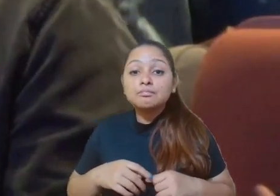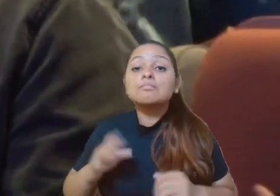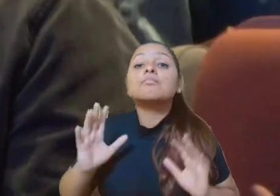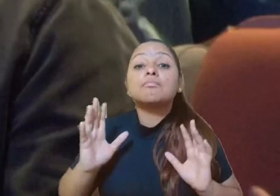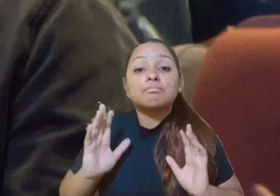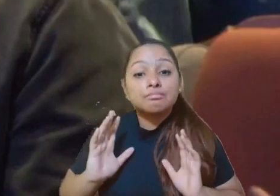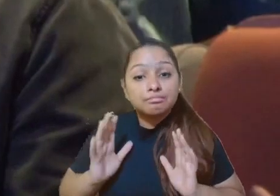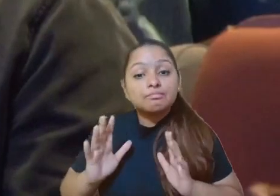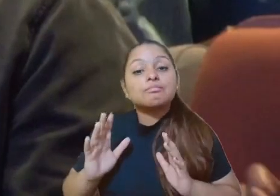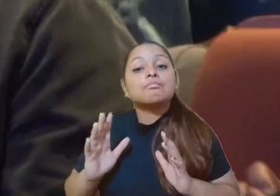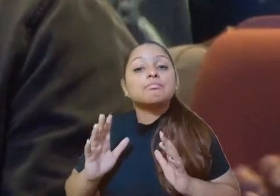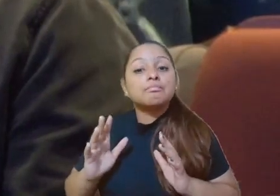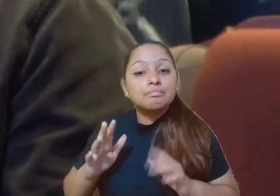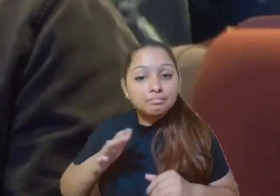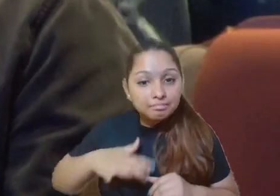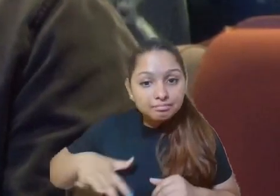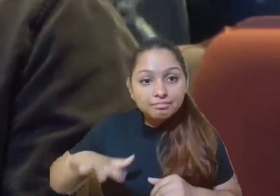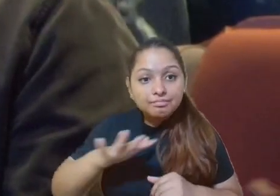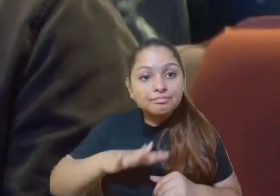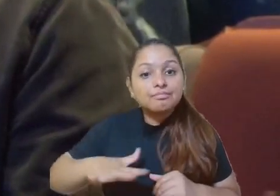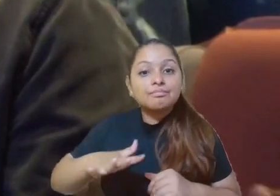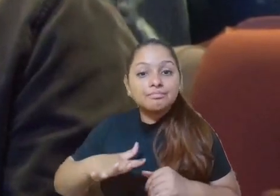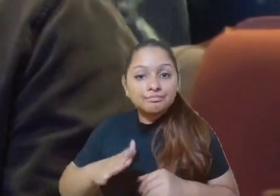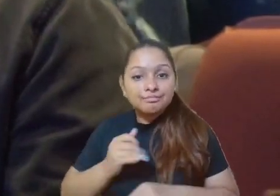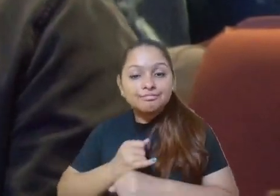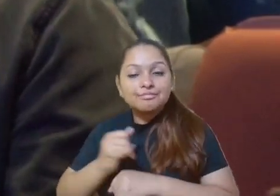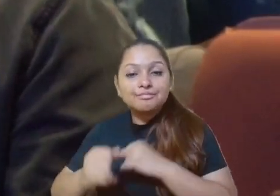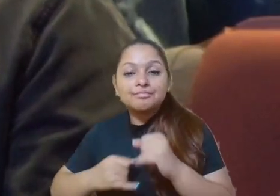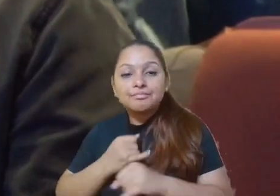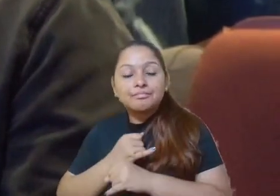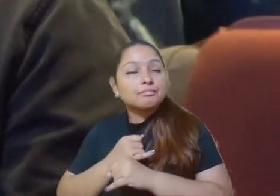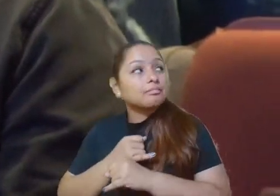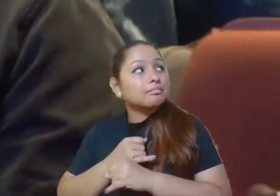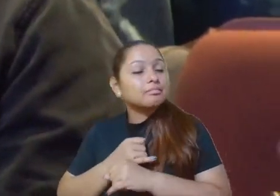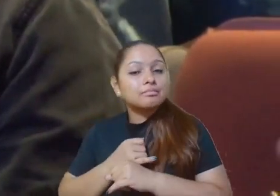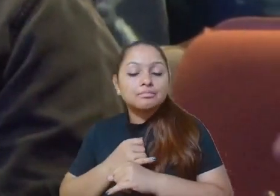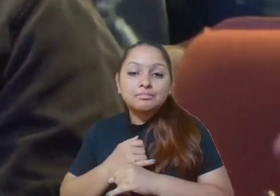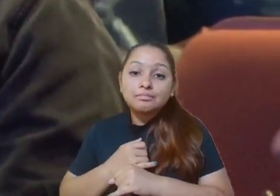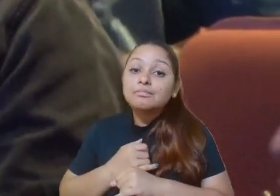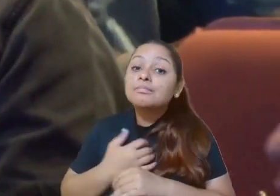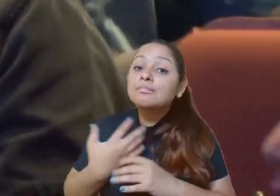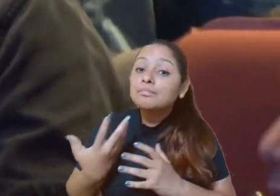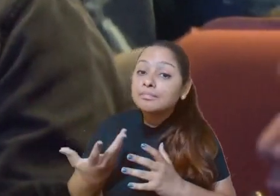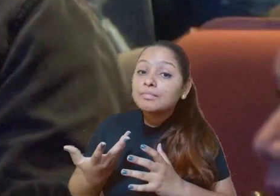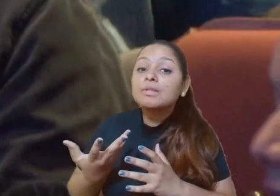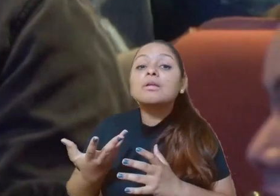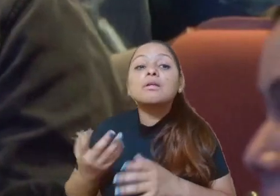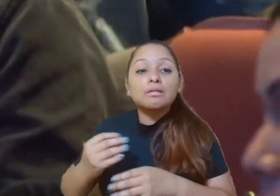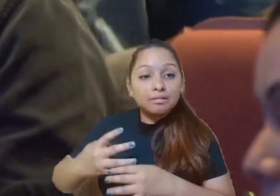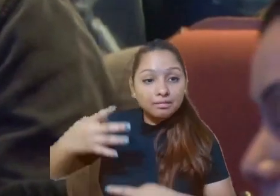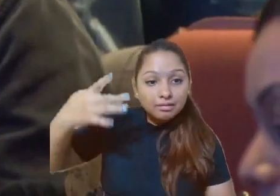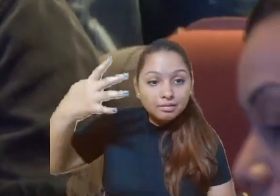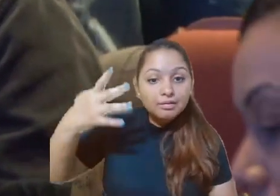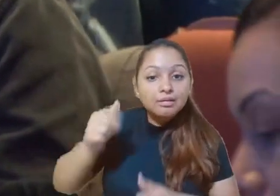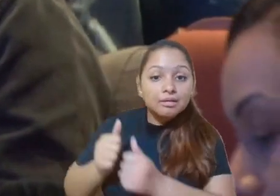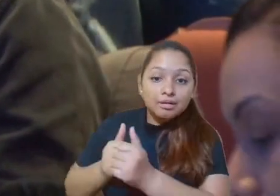innovation platform that we have the entire part of the project, the details. The platform leads for this building of the